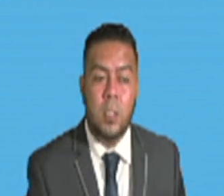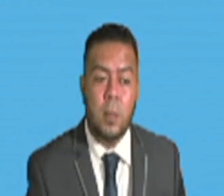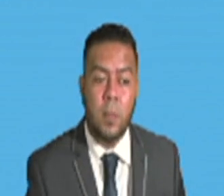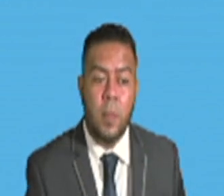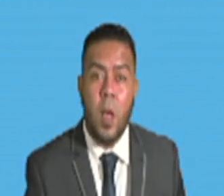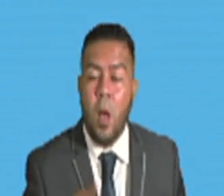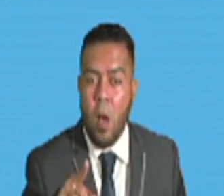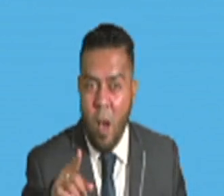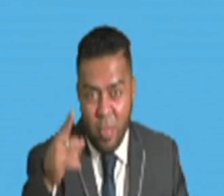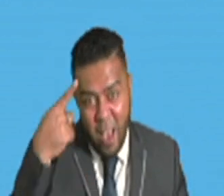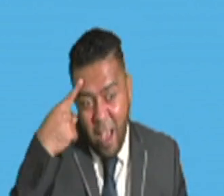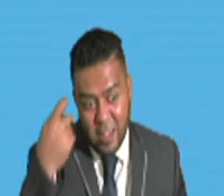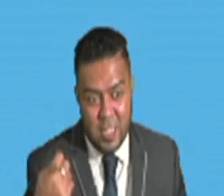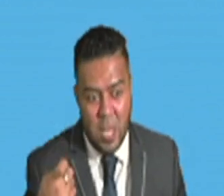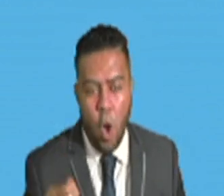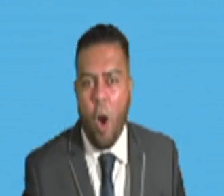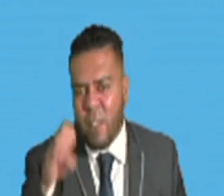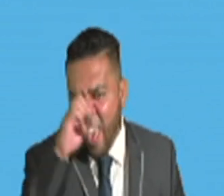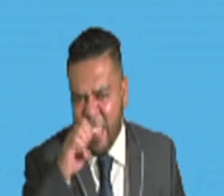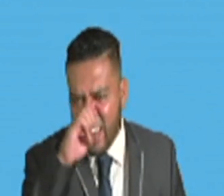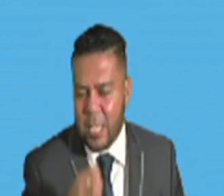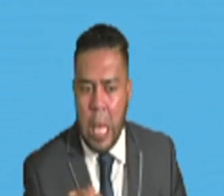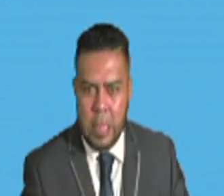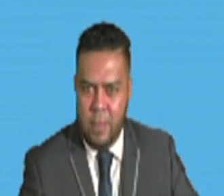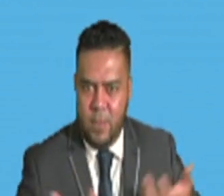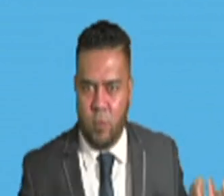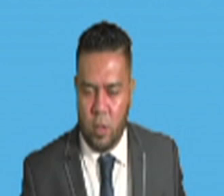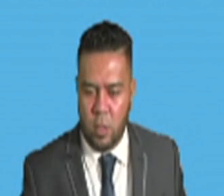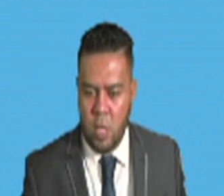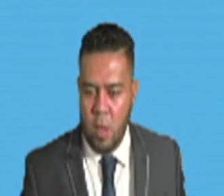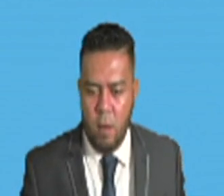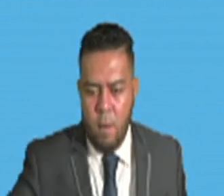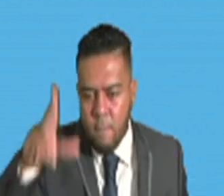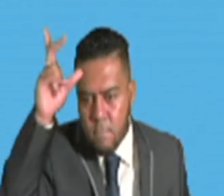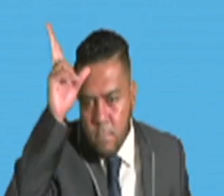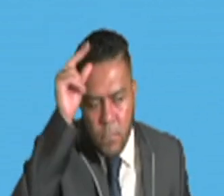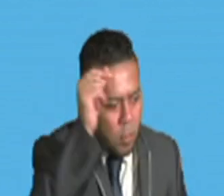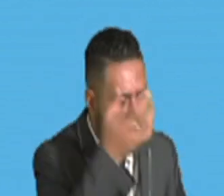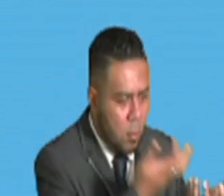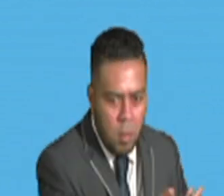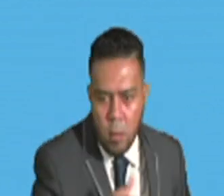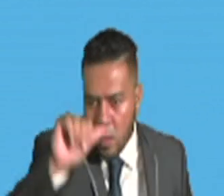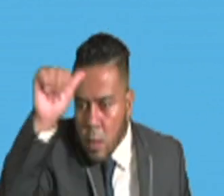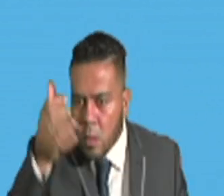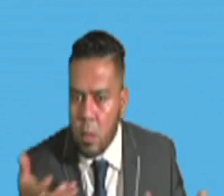on the idea of ethnic differences. There is a significant